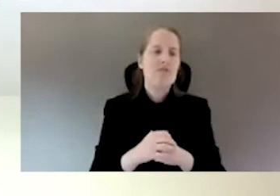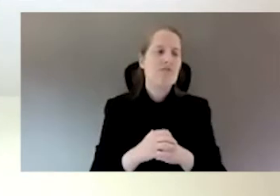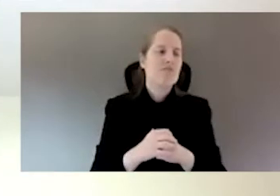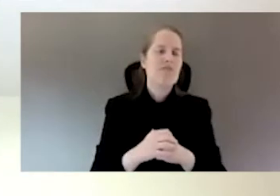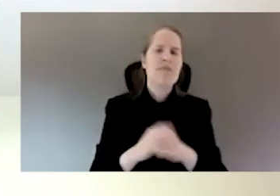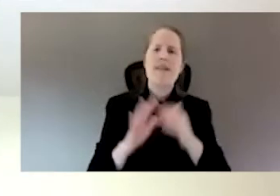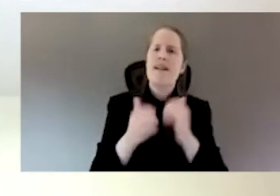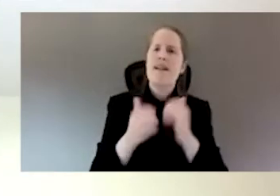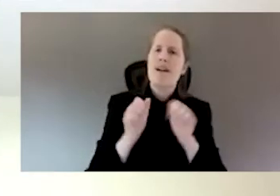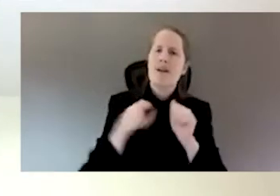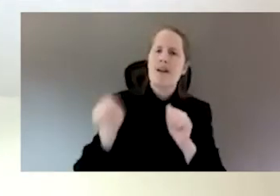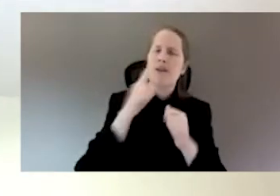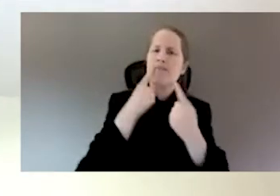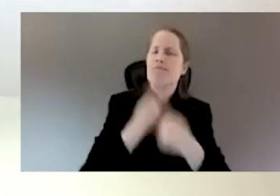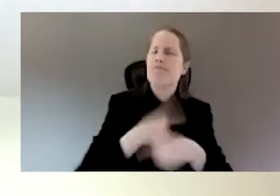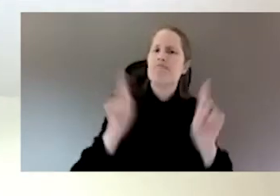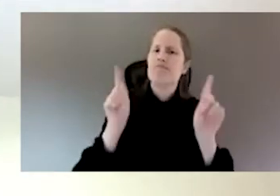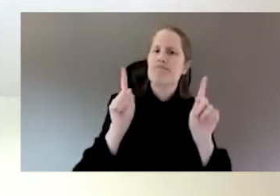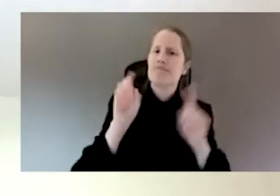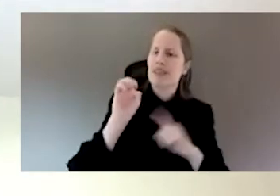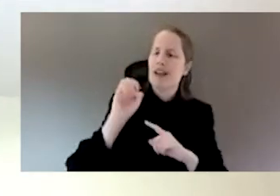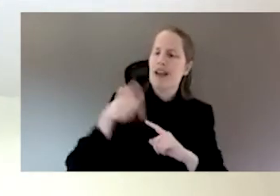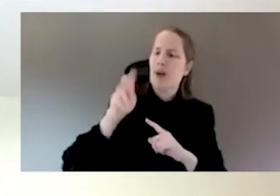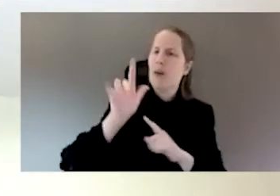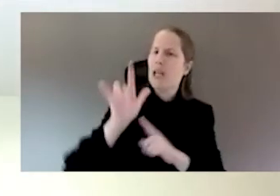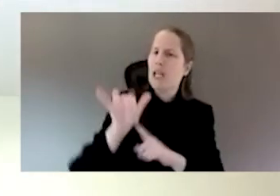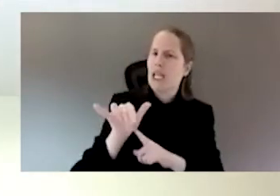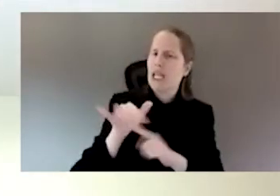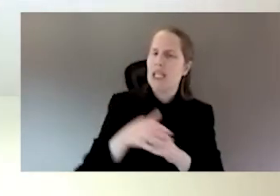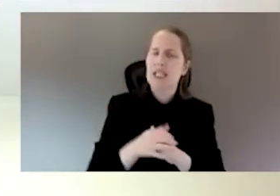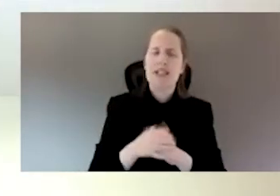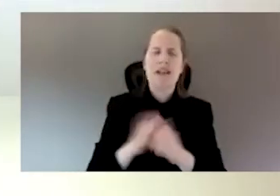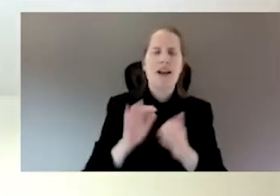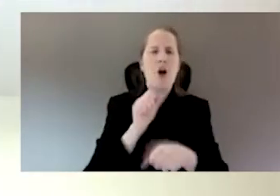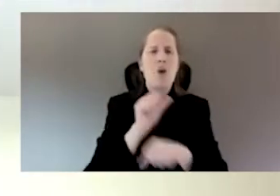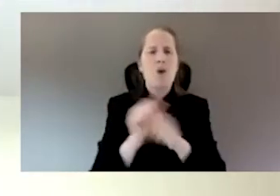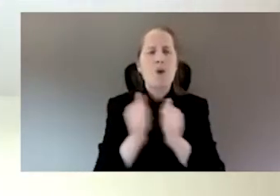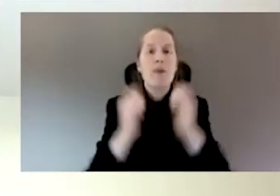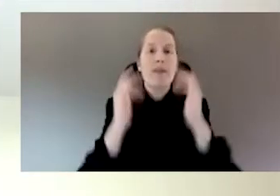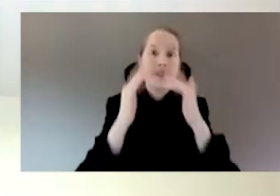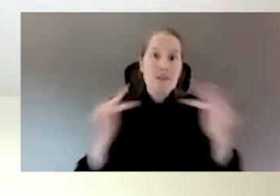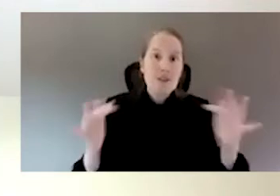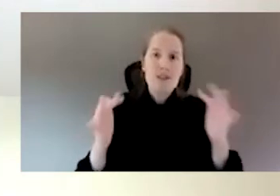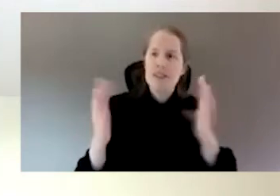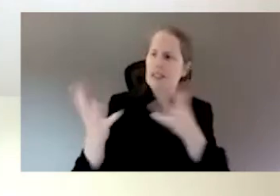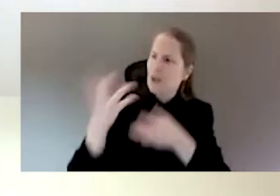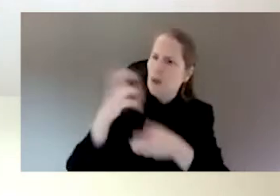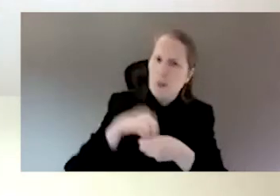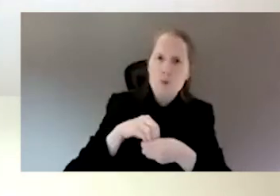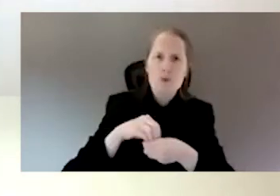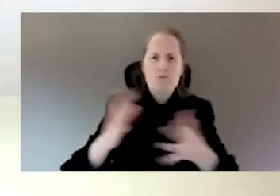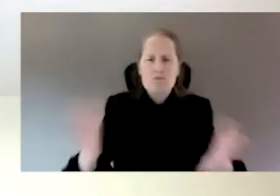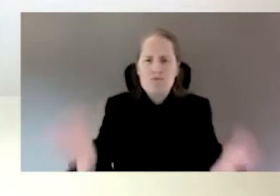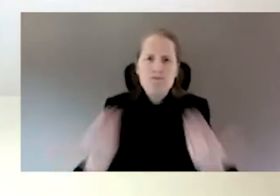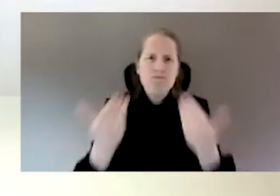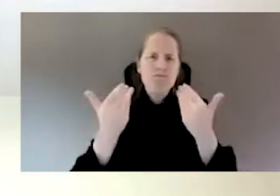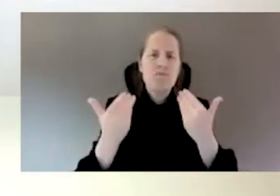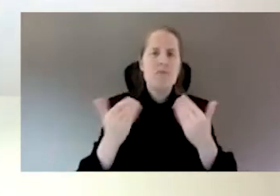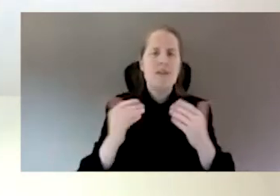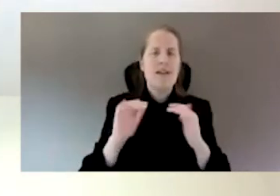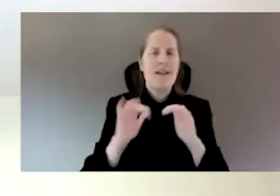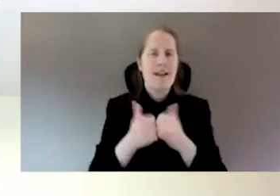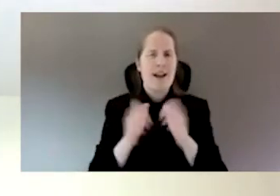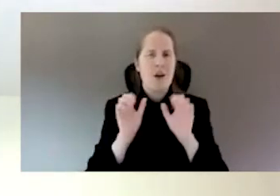on how are you accomplishing equity, how are you working with diversity and inclusion, and how can you